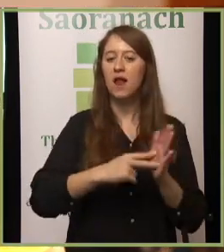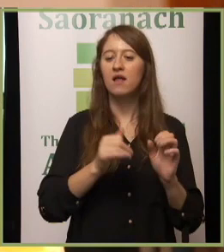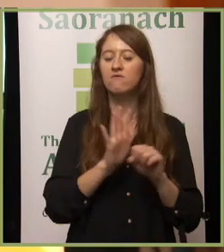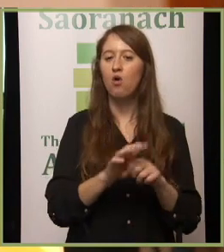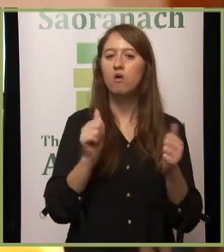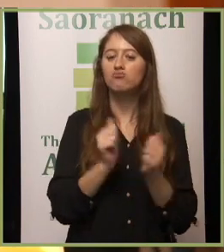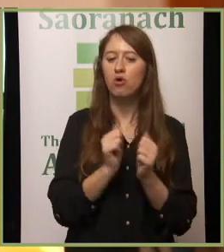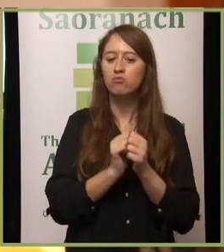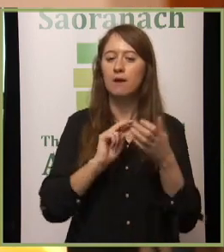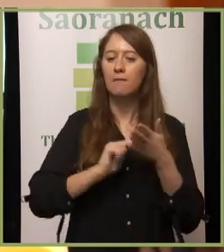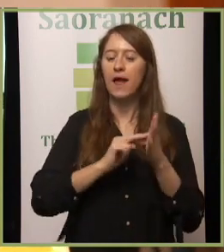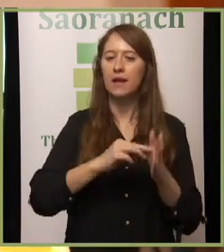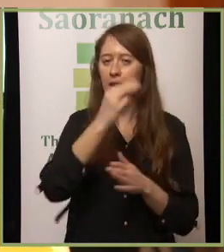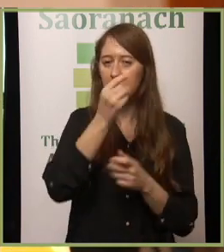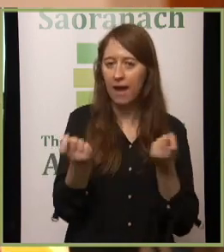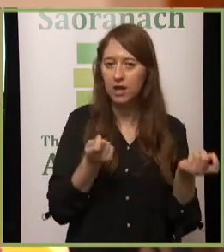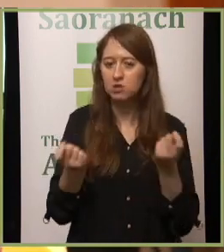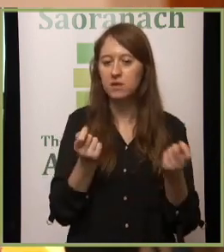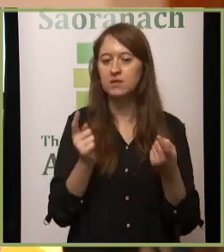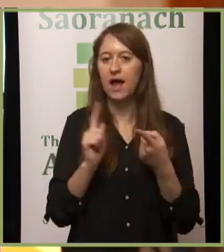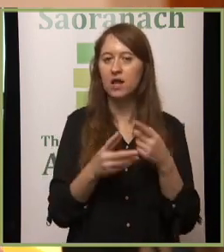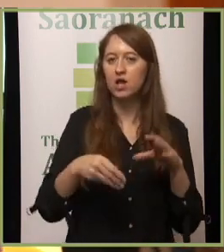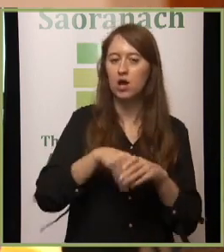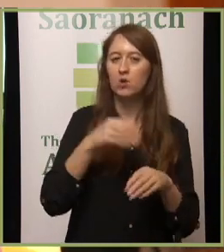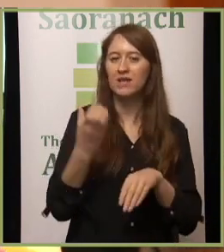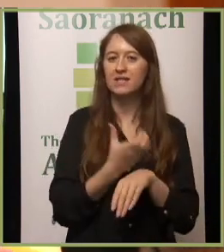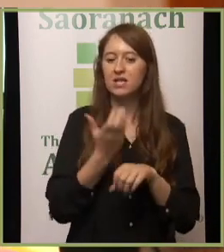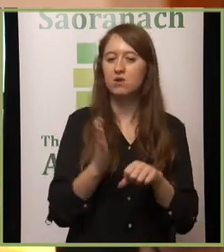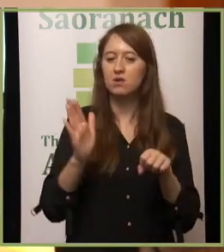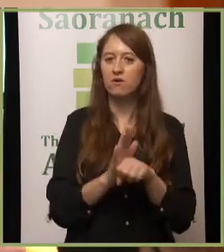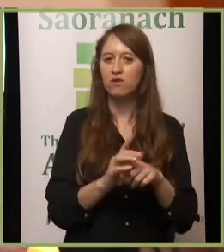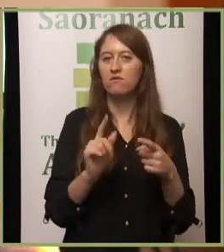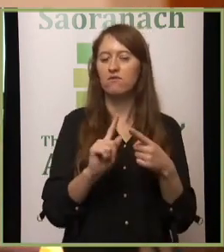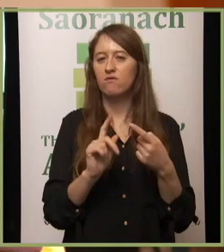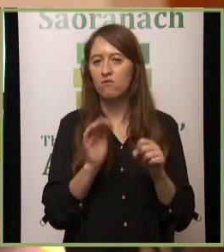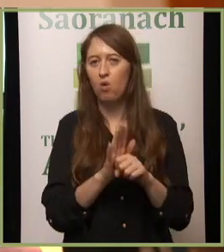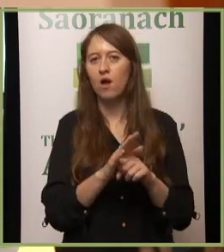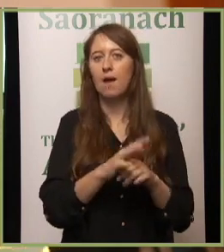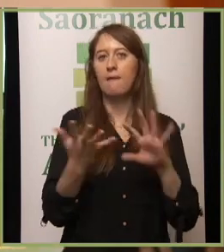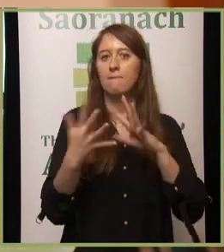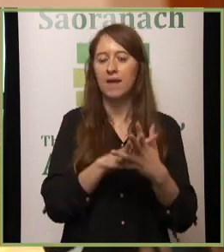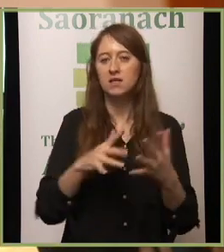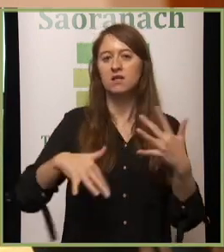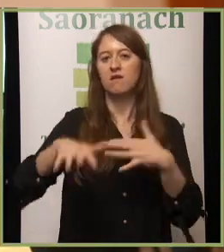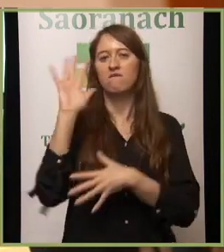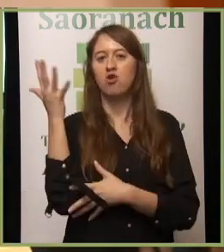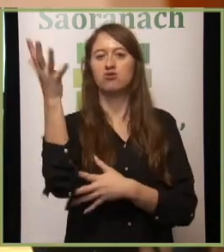including provision for continuous cover to encourage more diverse and sustainable mixed forestry management model.